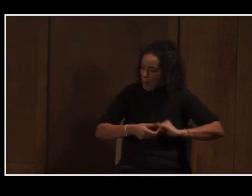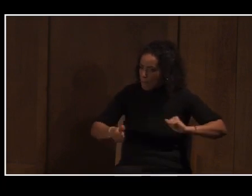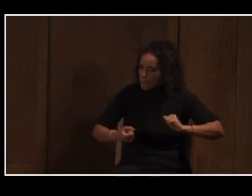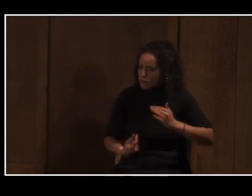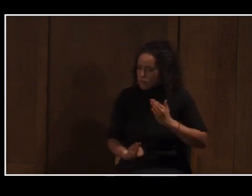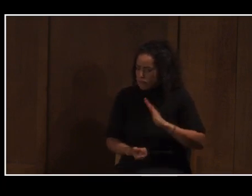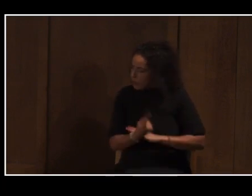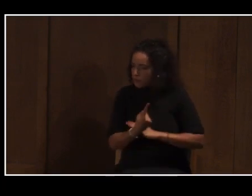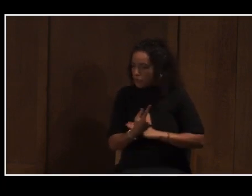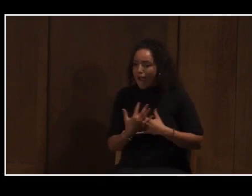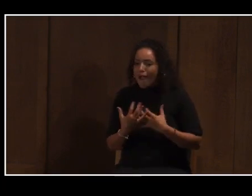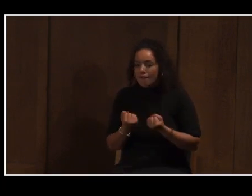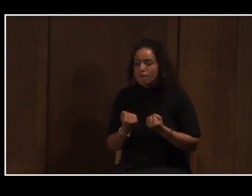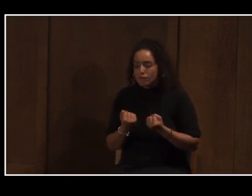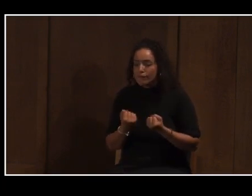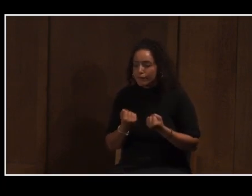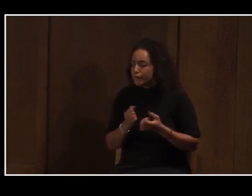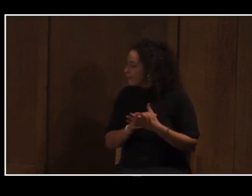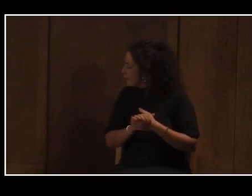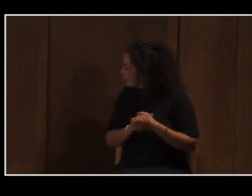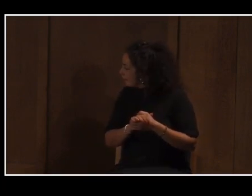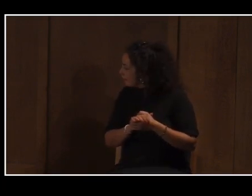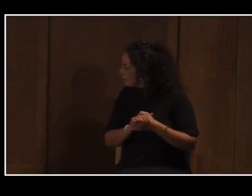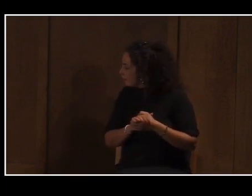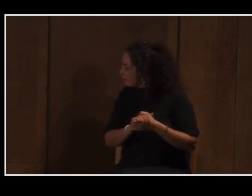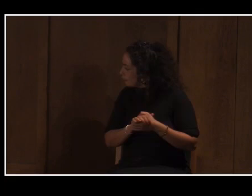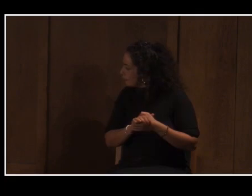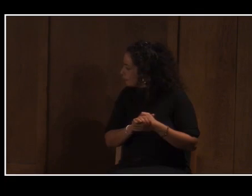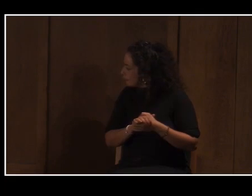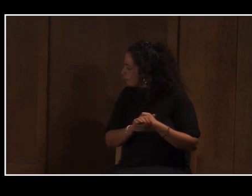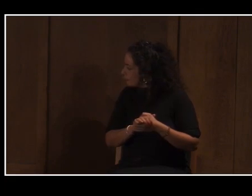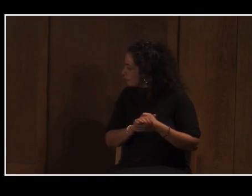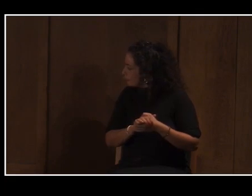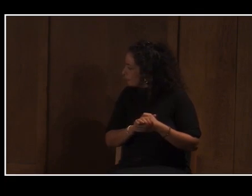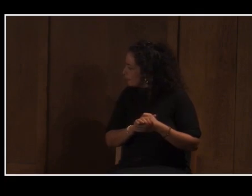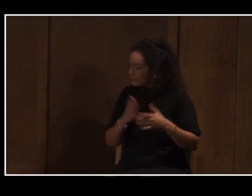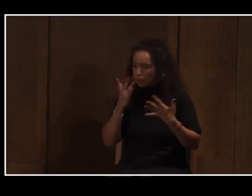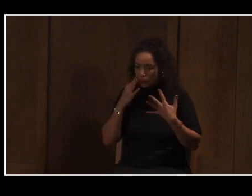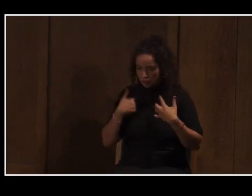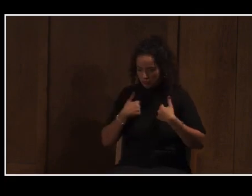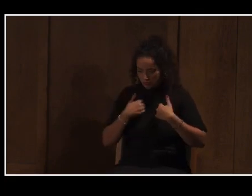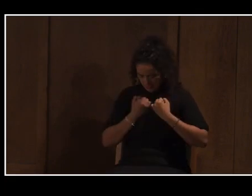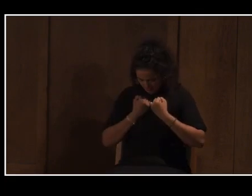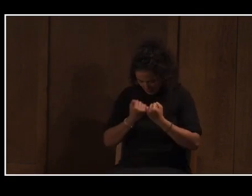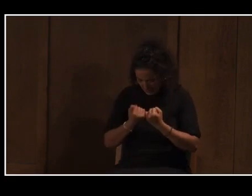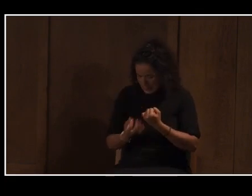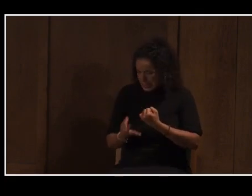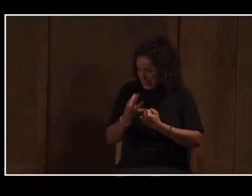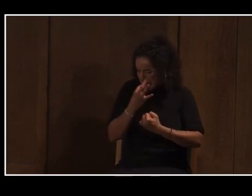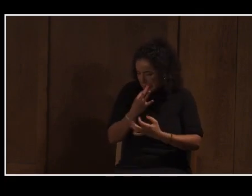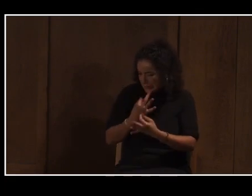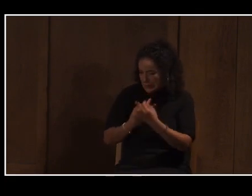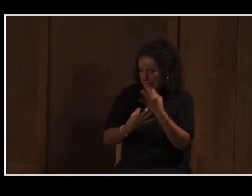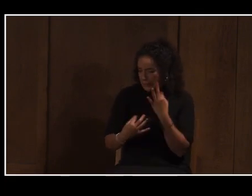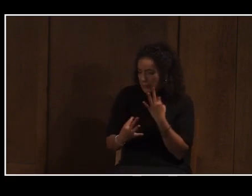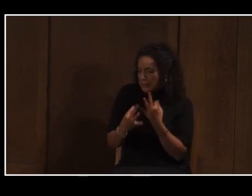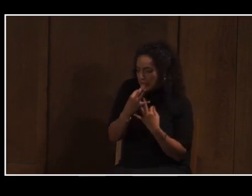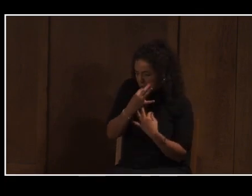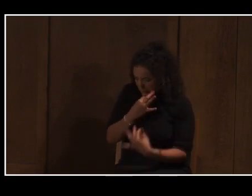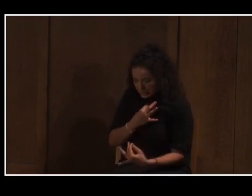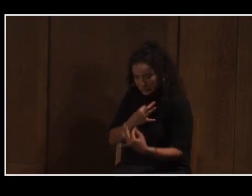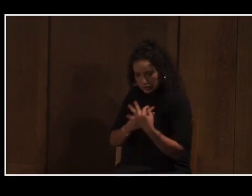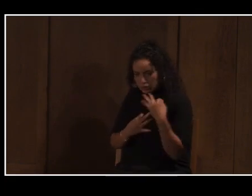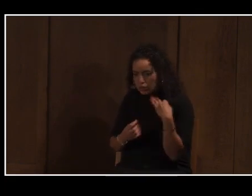we are that bit where I said I'm birthing myself over and over again. Like, that's joyful, but that's